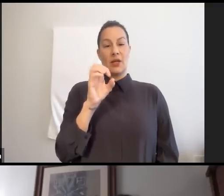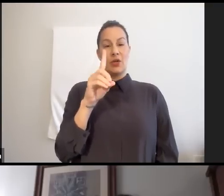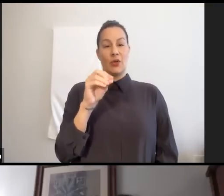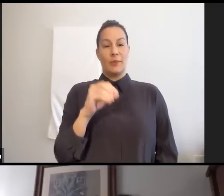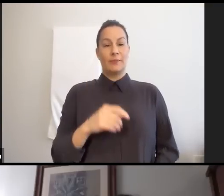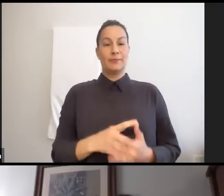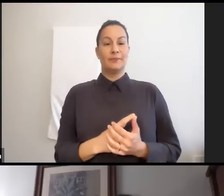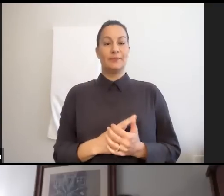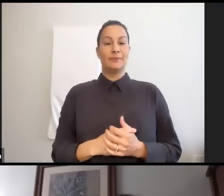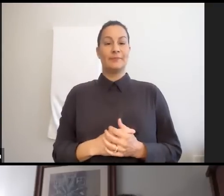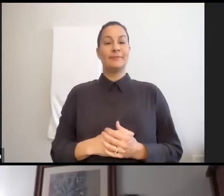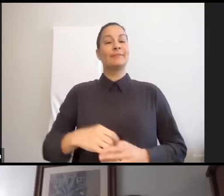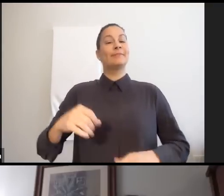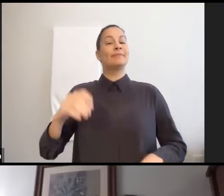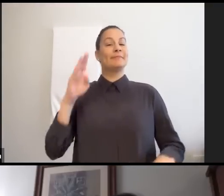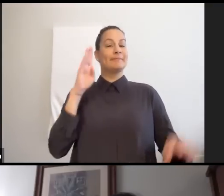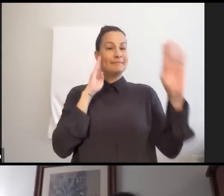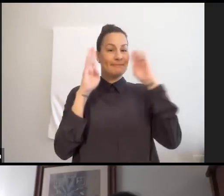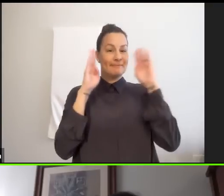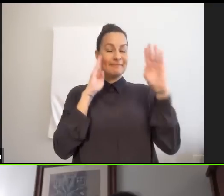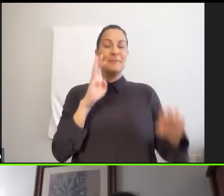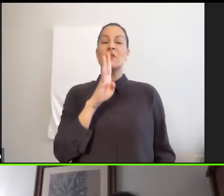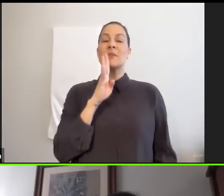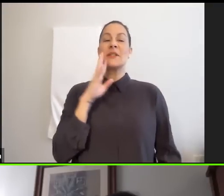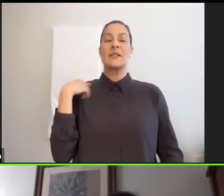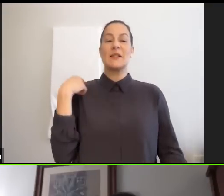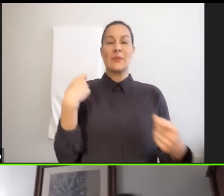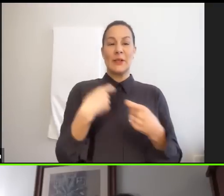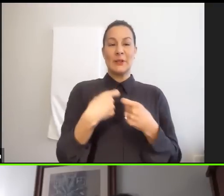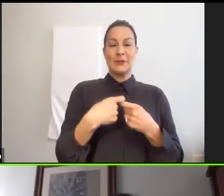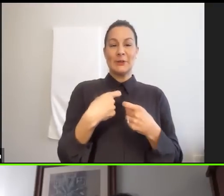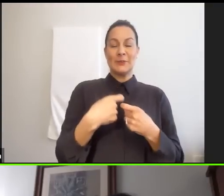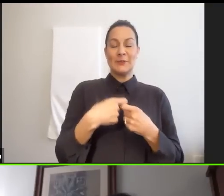Hola, ¿cómo están? Hello, how's everyone doing today?